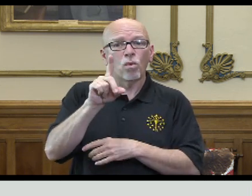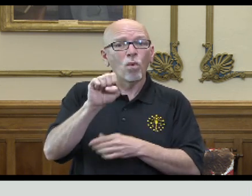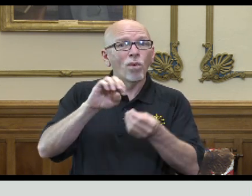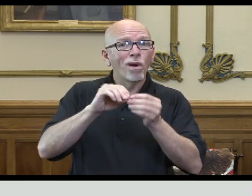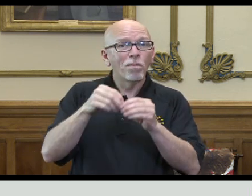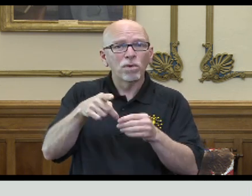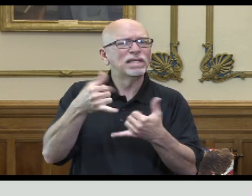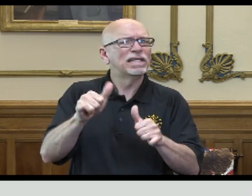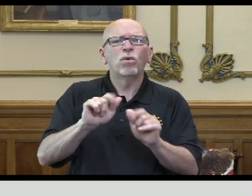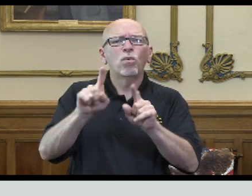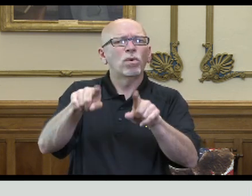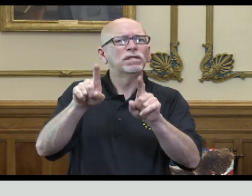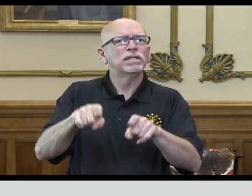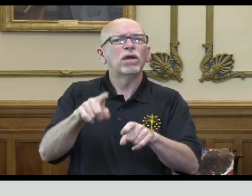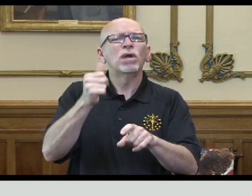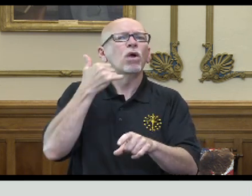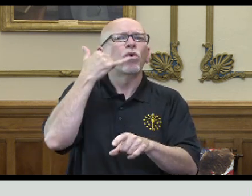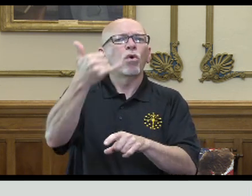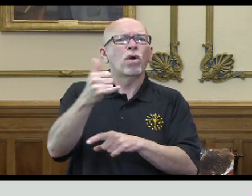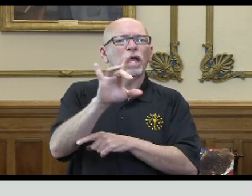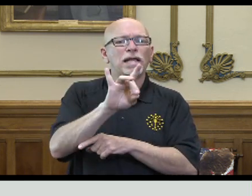get tested. Just call